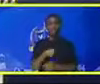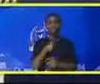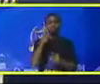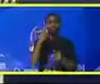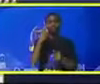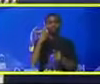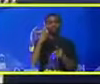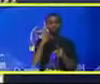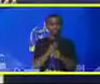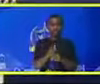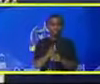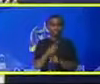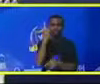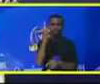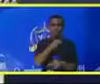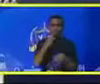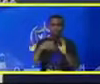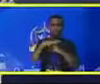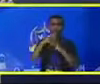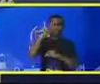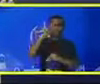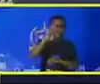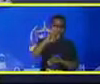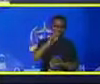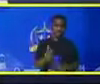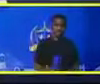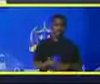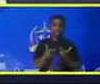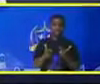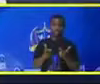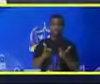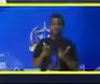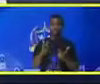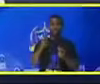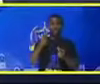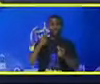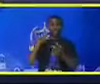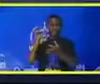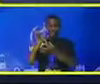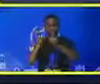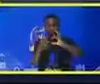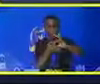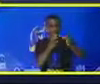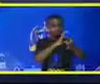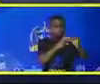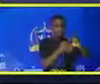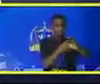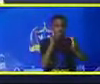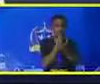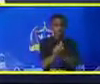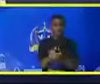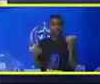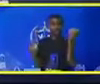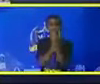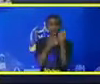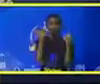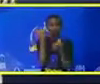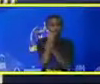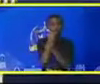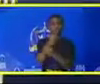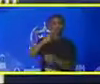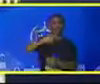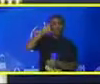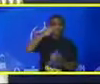life. The chains that held Peter, that have held many people in this place tonight, is about to give